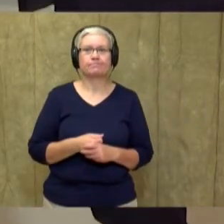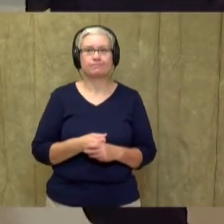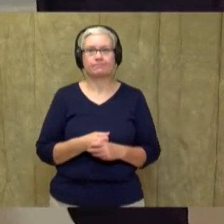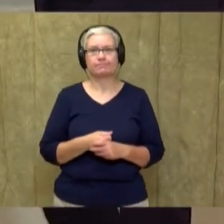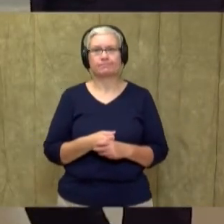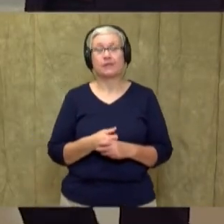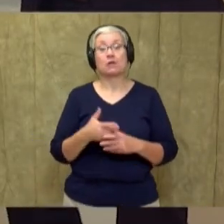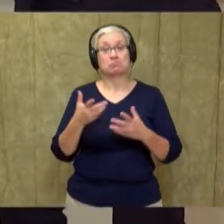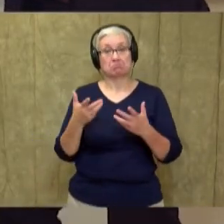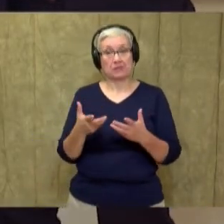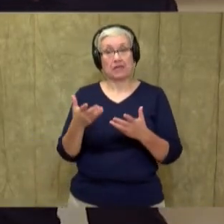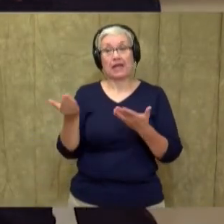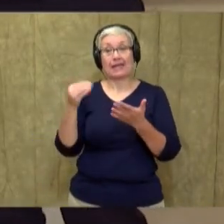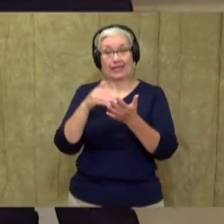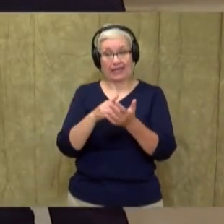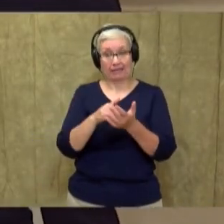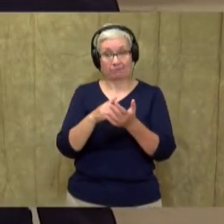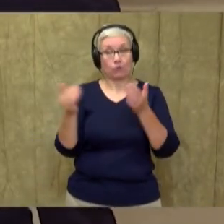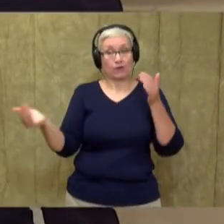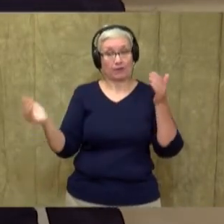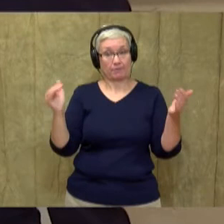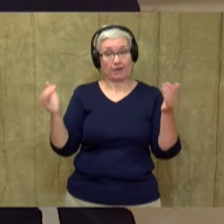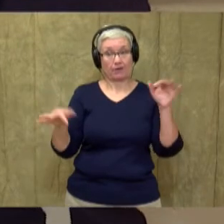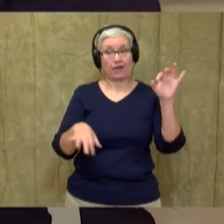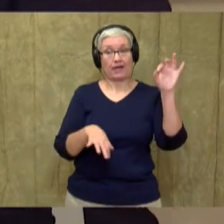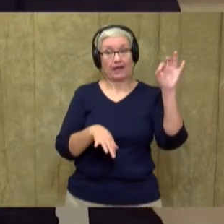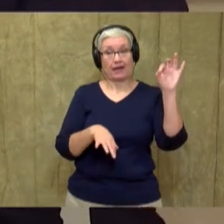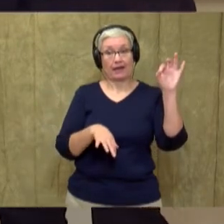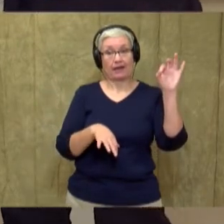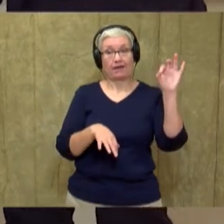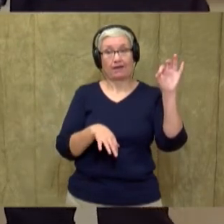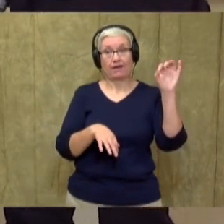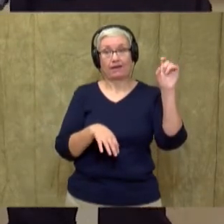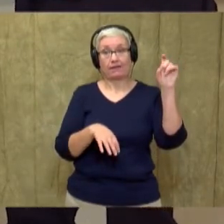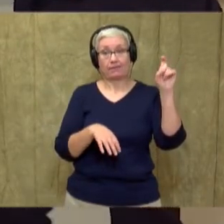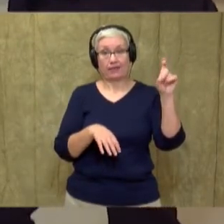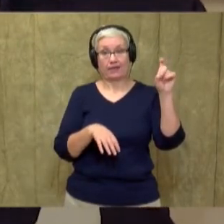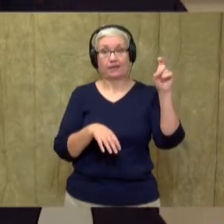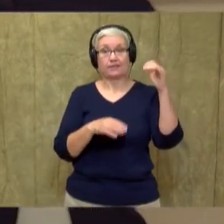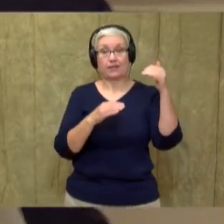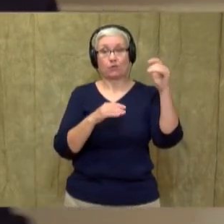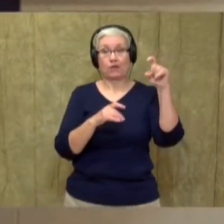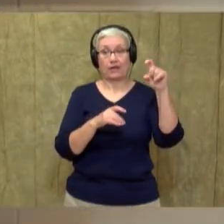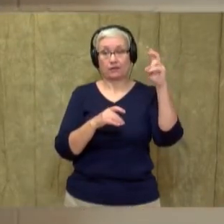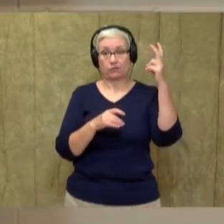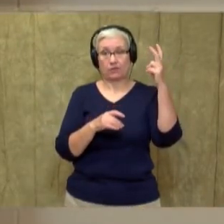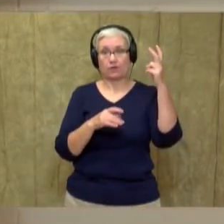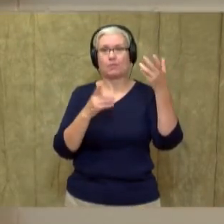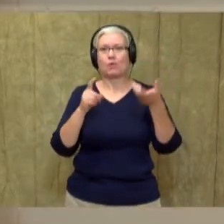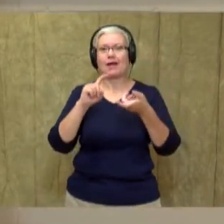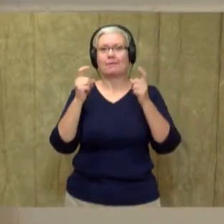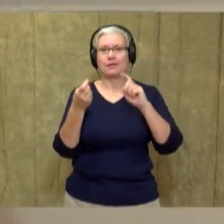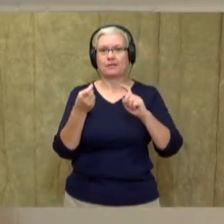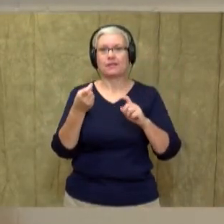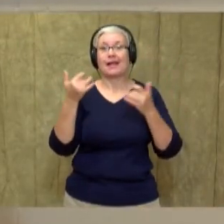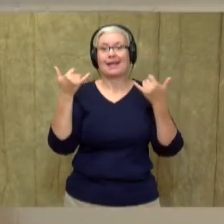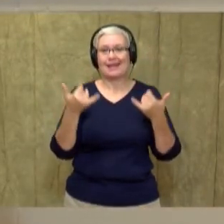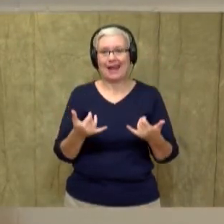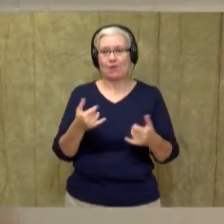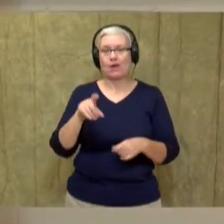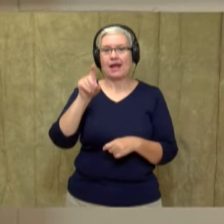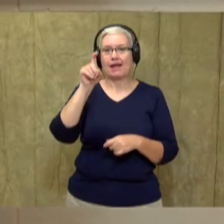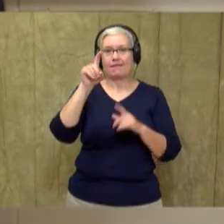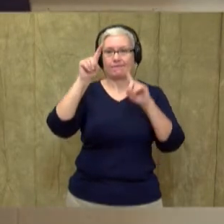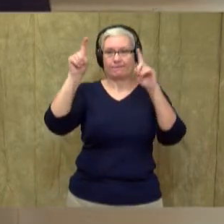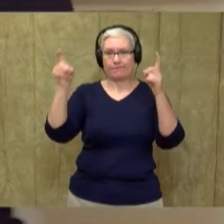piece of structure. So again, we're comparing it to our parent function x squared. But what happens when that transformation occurs